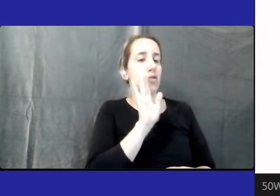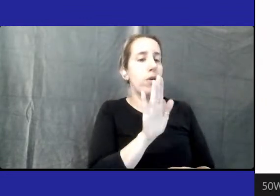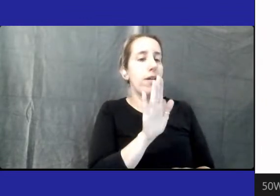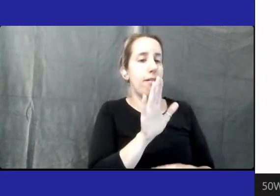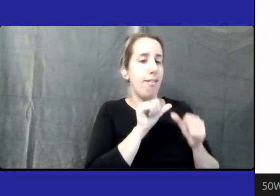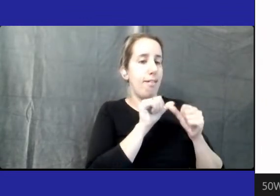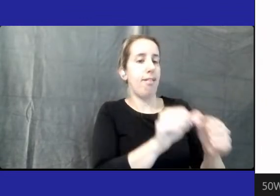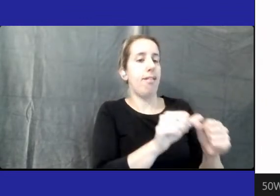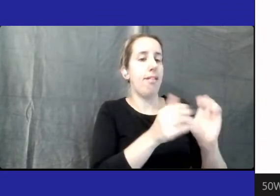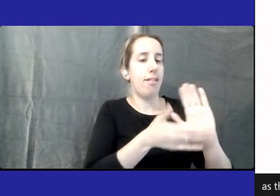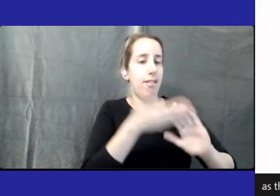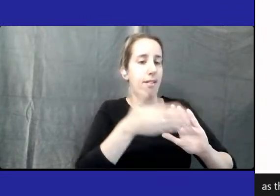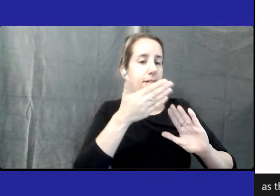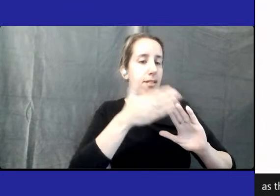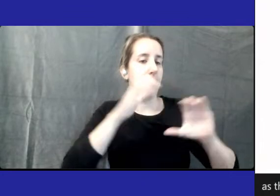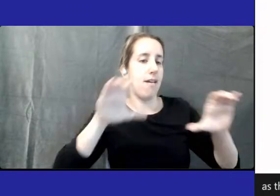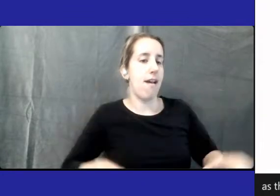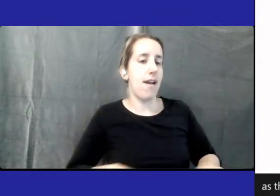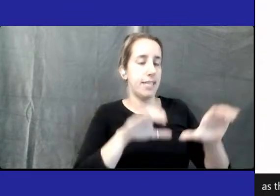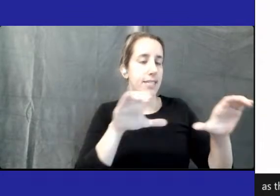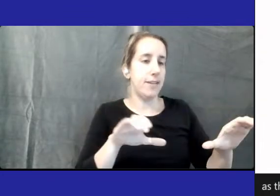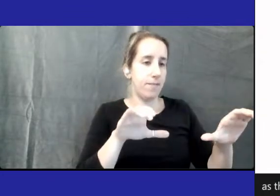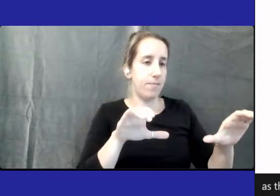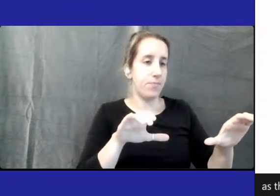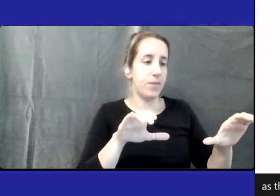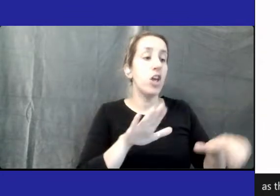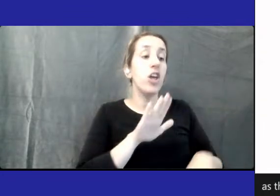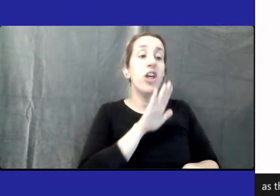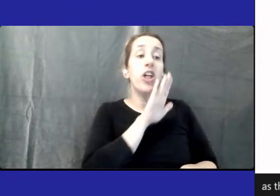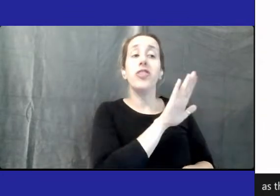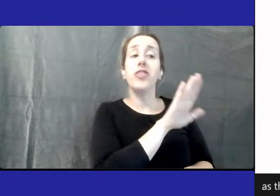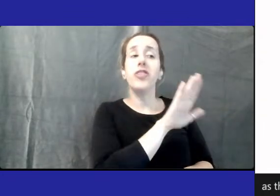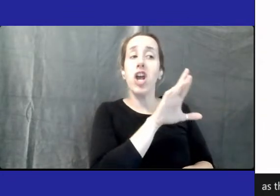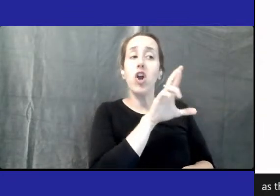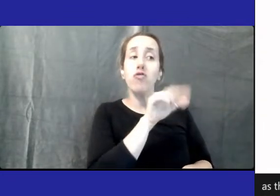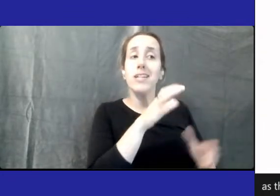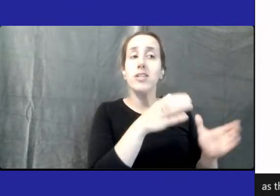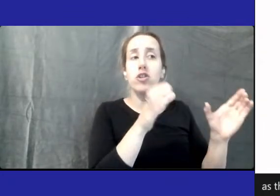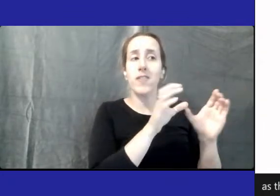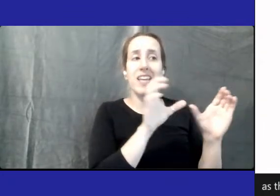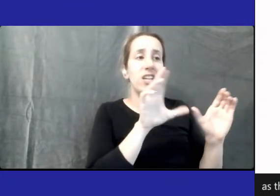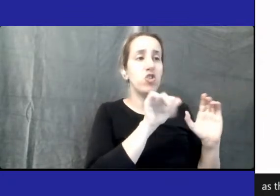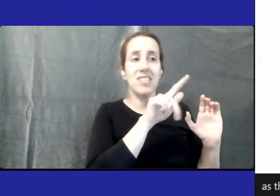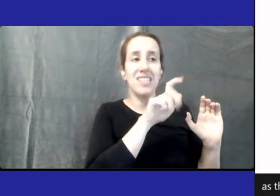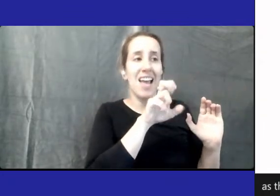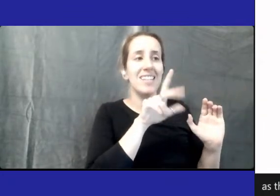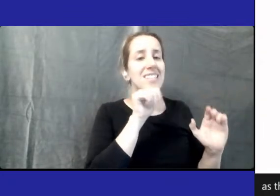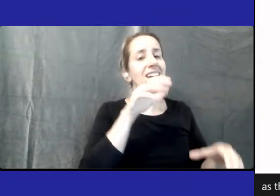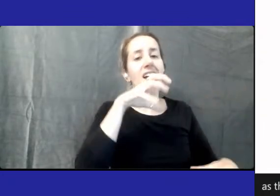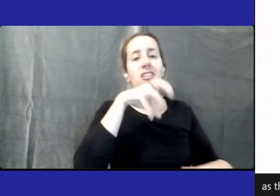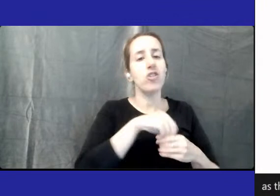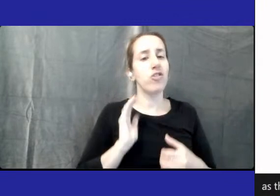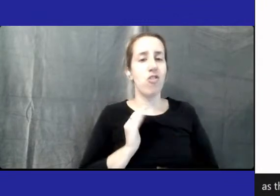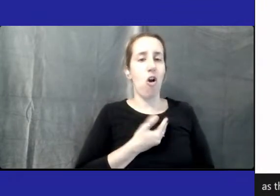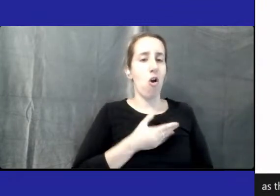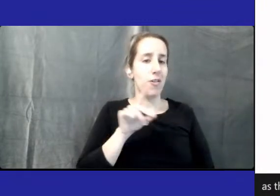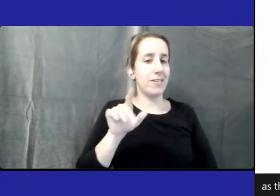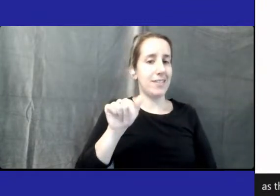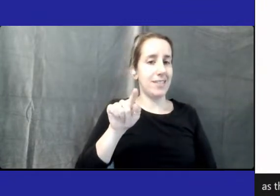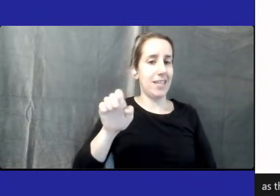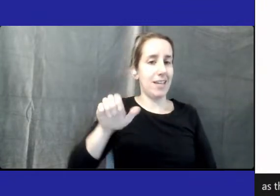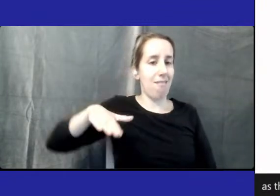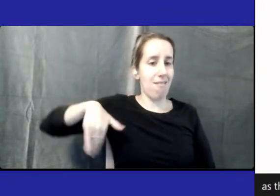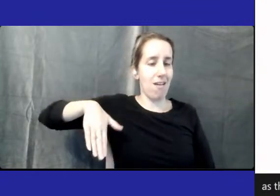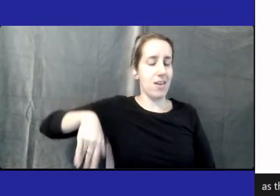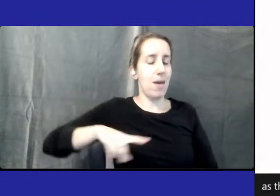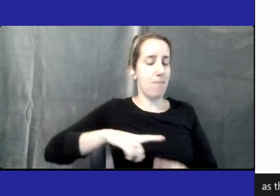visible to the plans of yet, but to ensure that many of those individuals will retain their Medicaid status. And again,